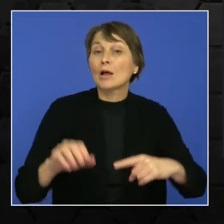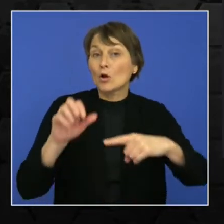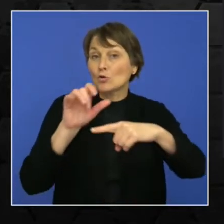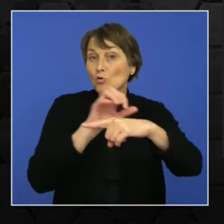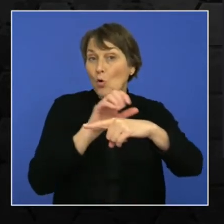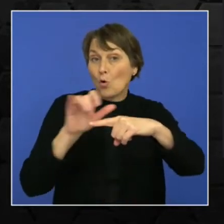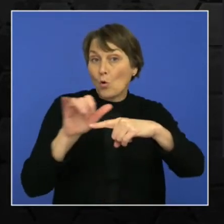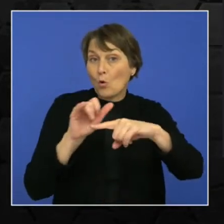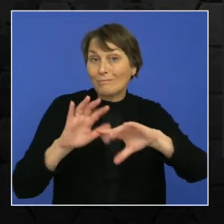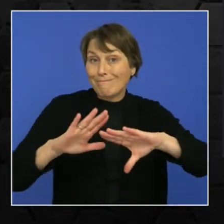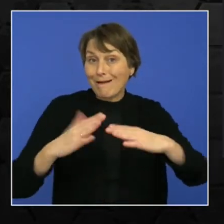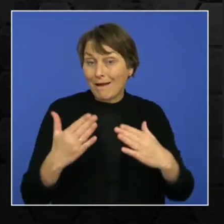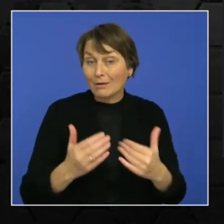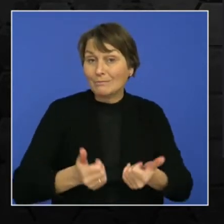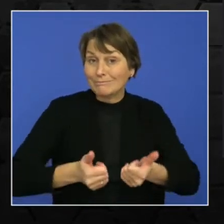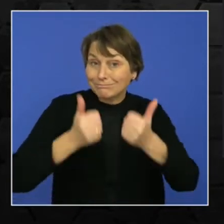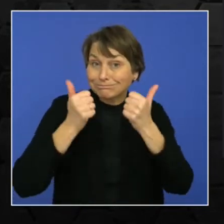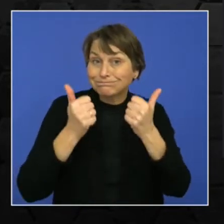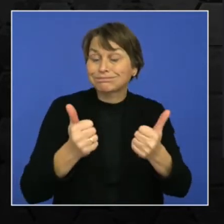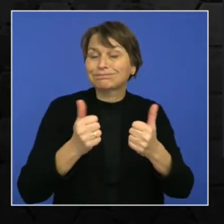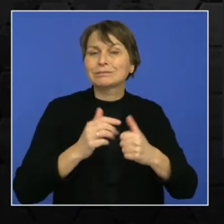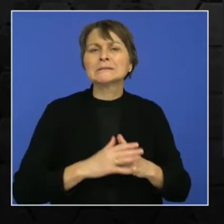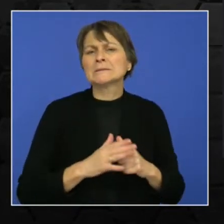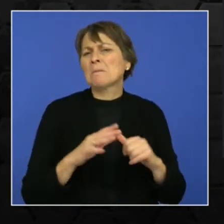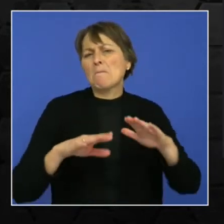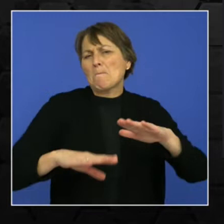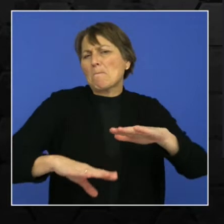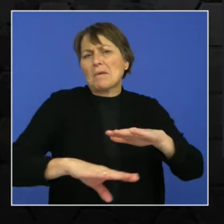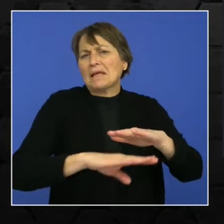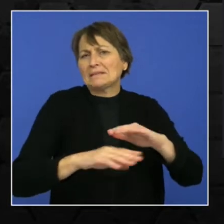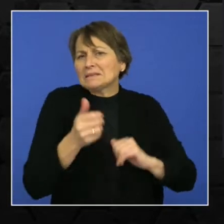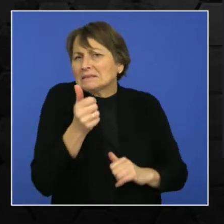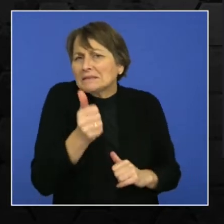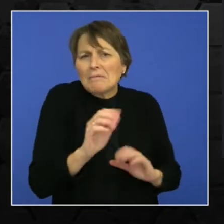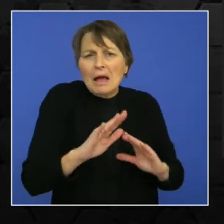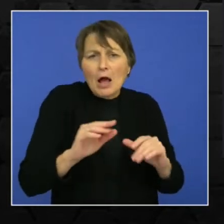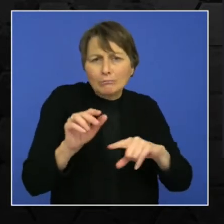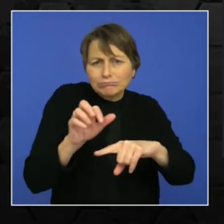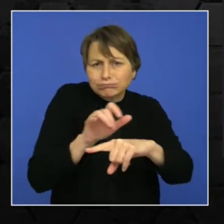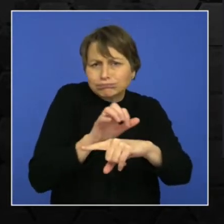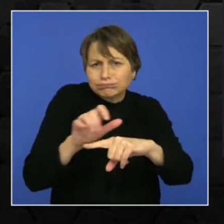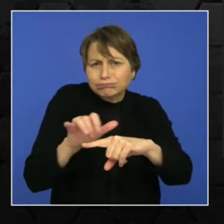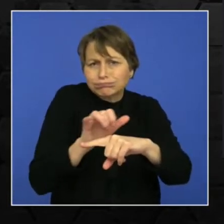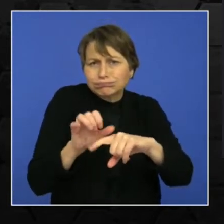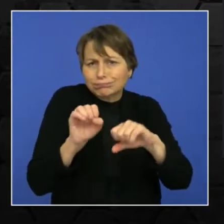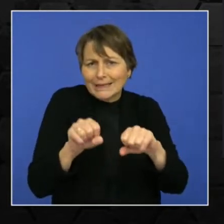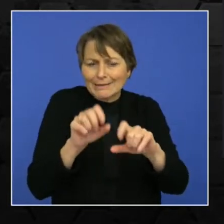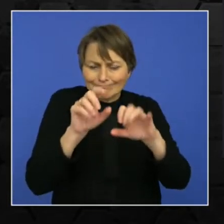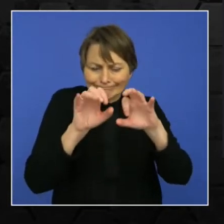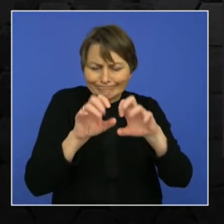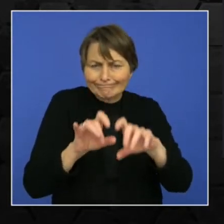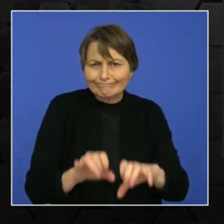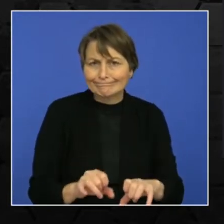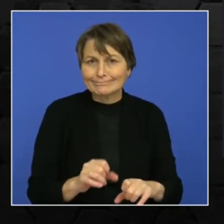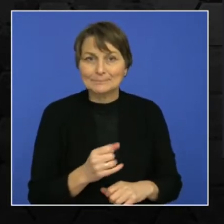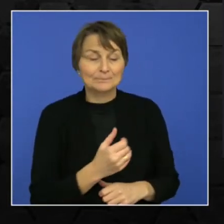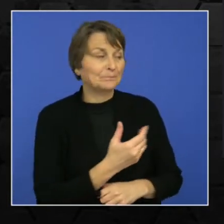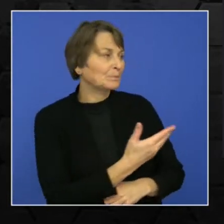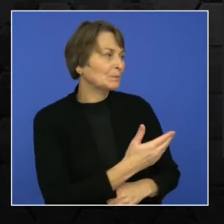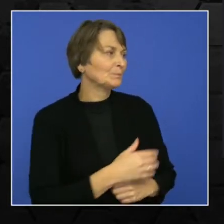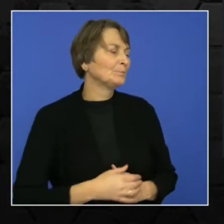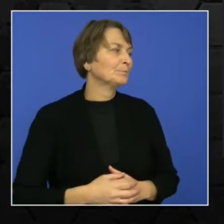very basic kind of thing, why like how you can do that stuff. Cool. So with the use of that, what you can do is like just create